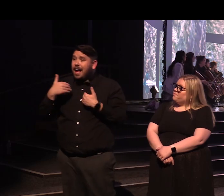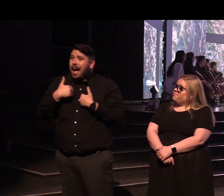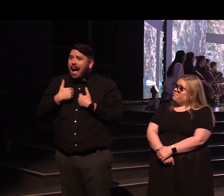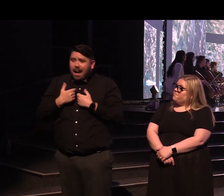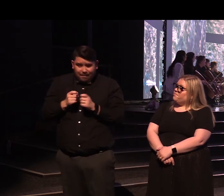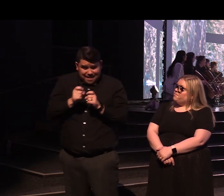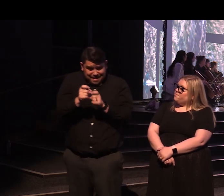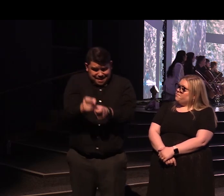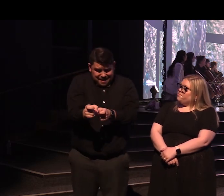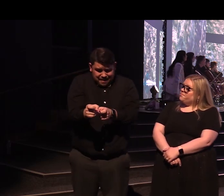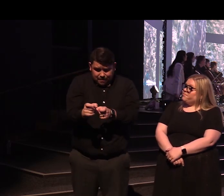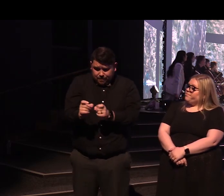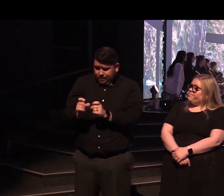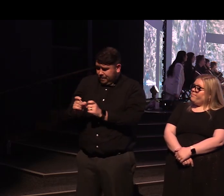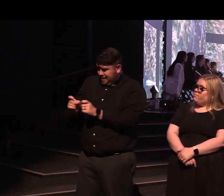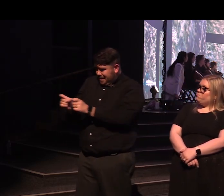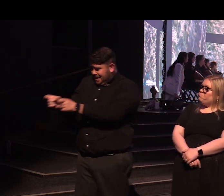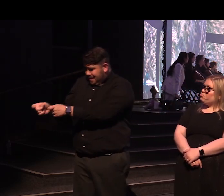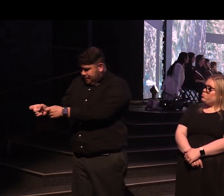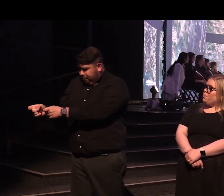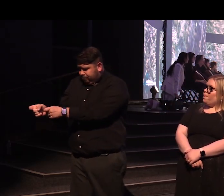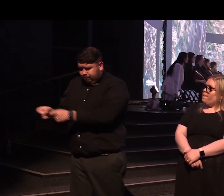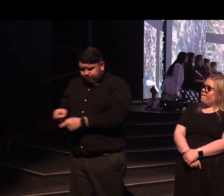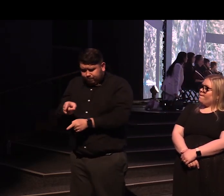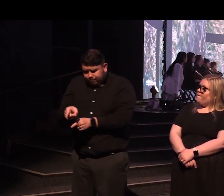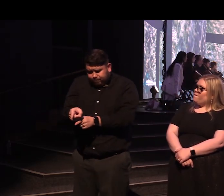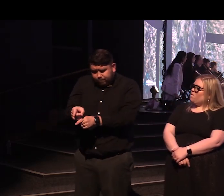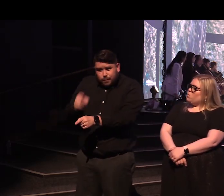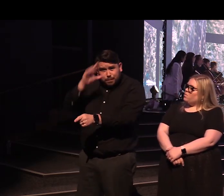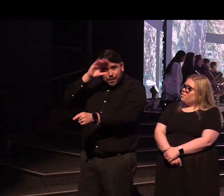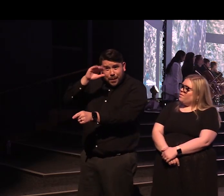underneath, there's one little gift for him